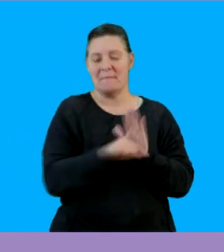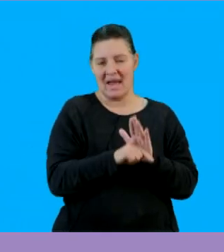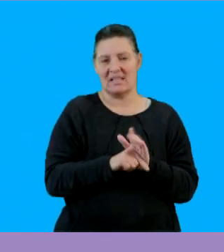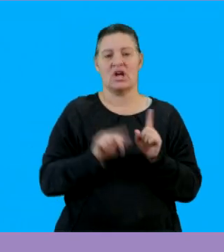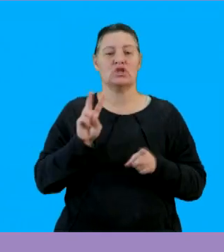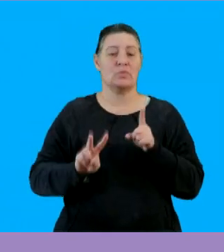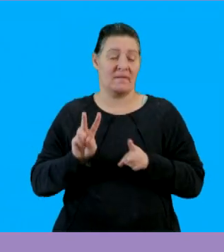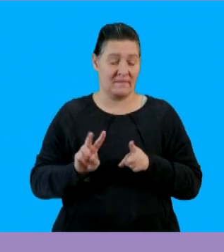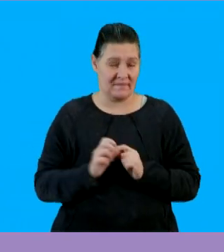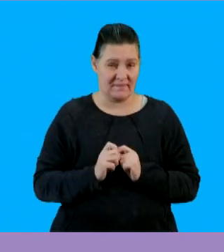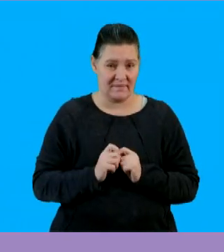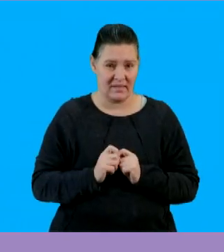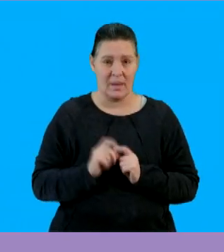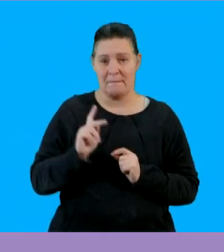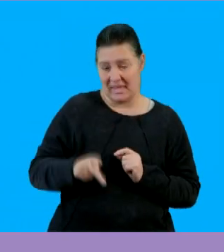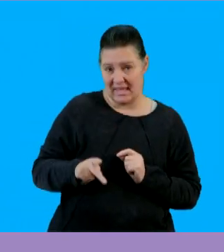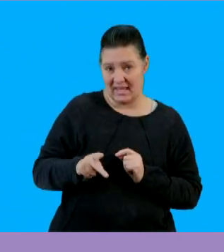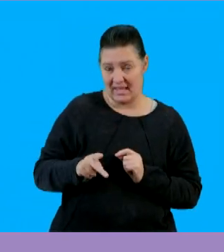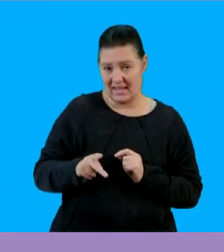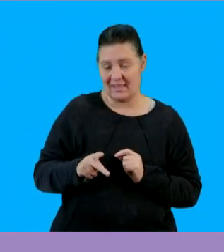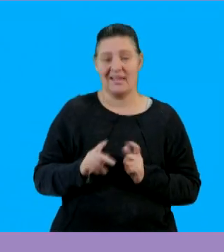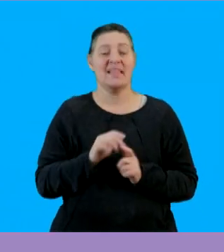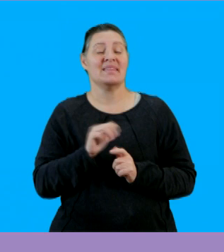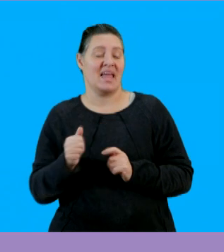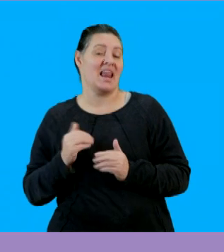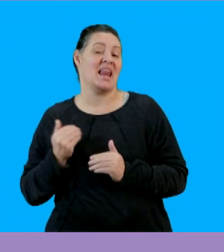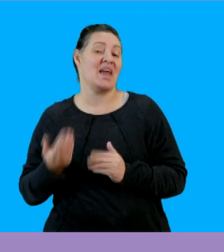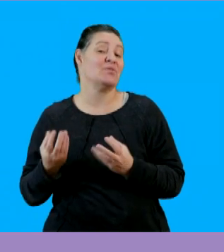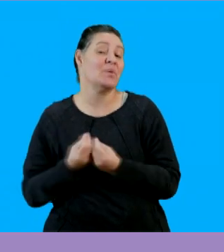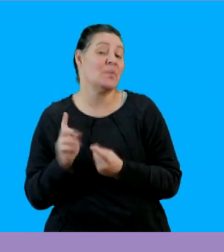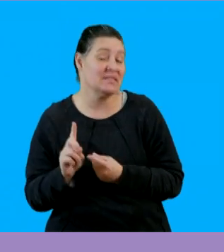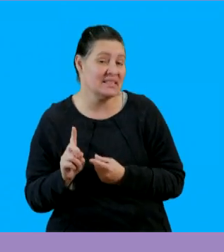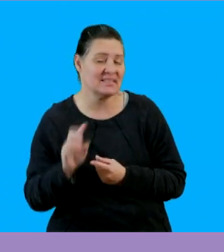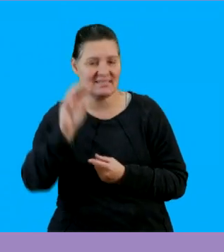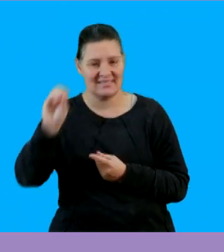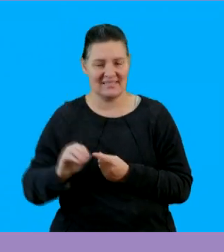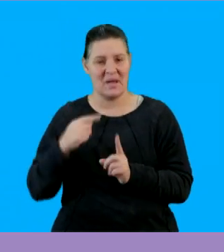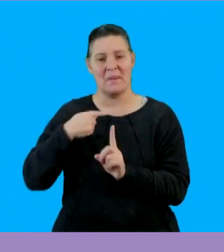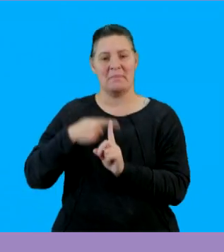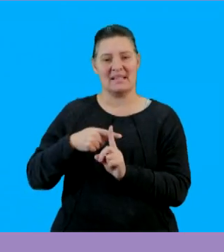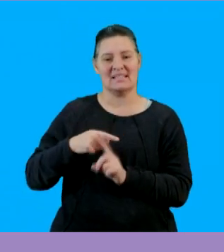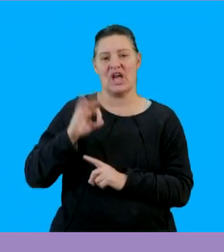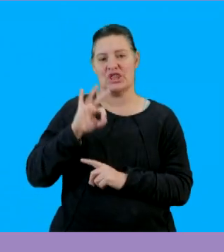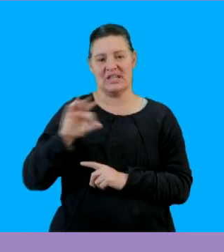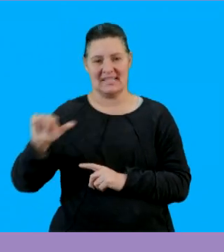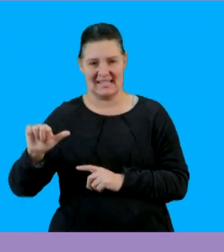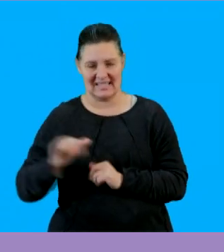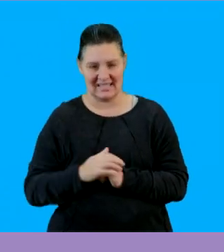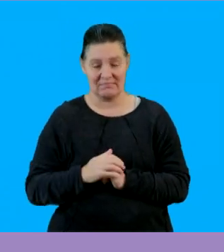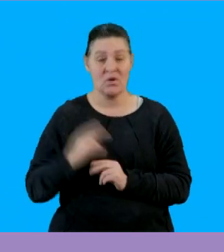6? That is going to be a minus 12p. And then we are left with